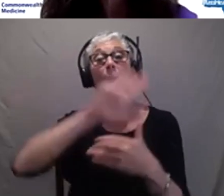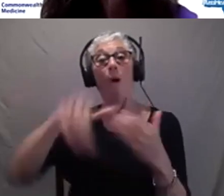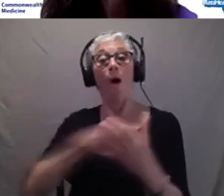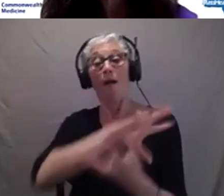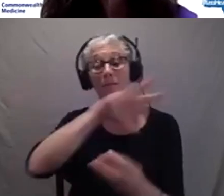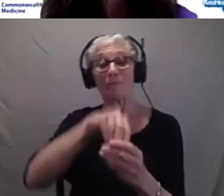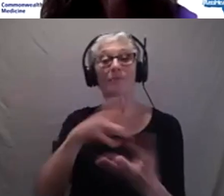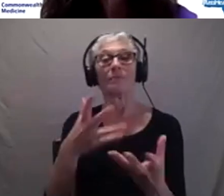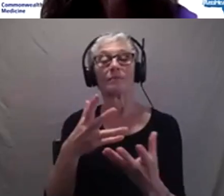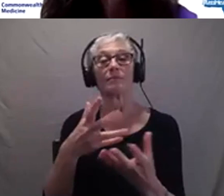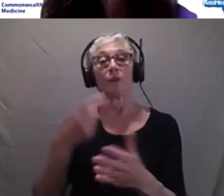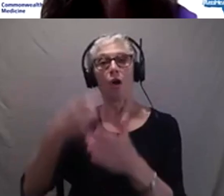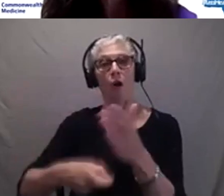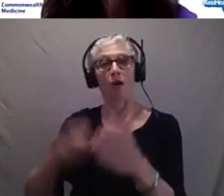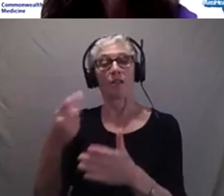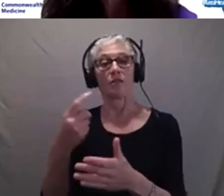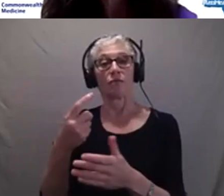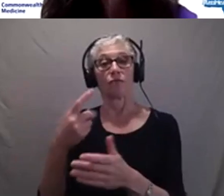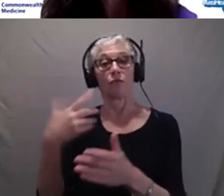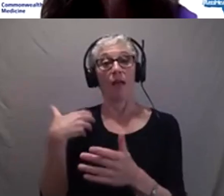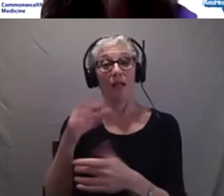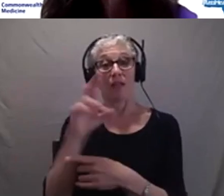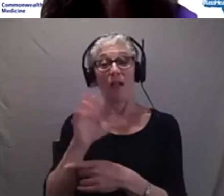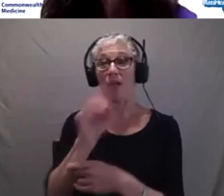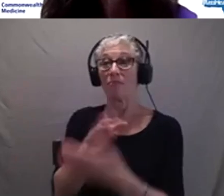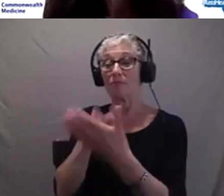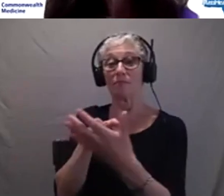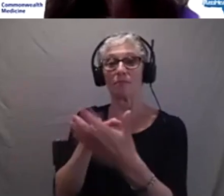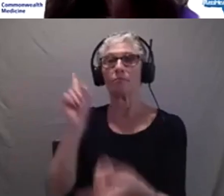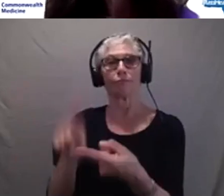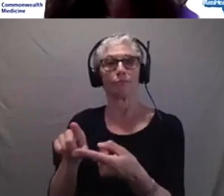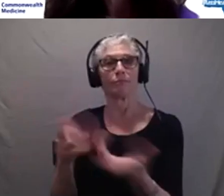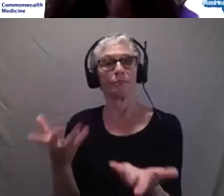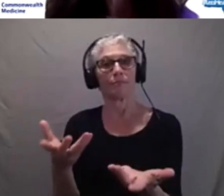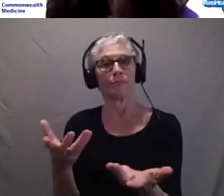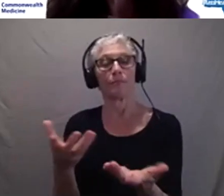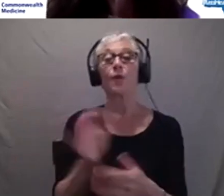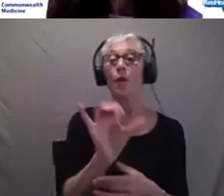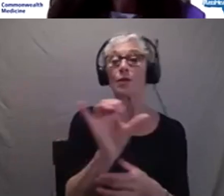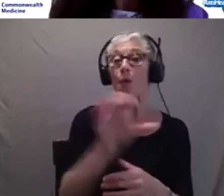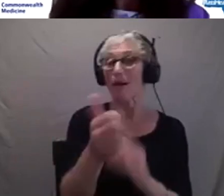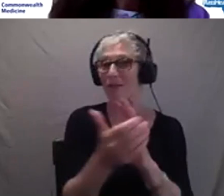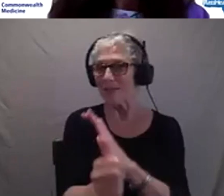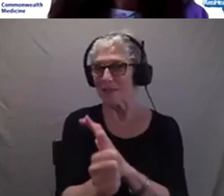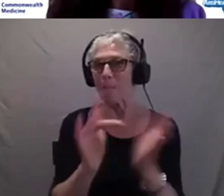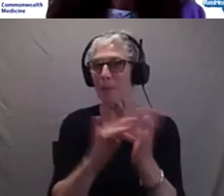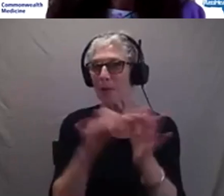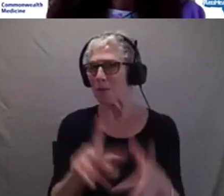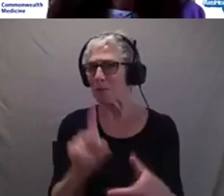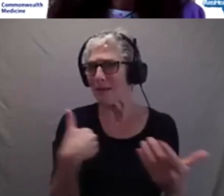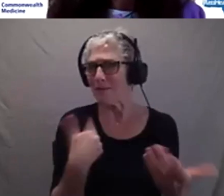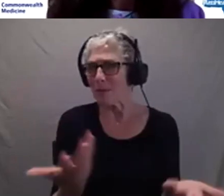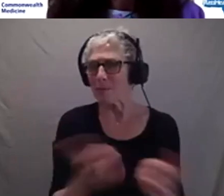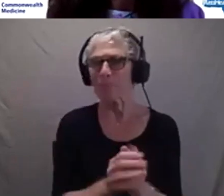reduce the cost of healthcare and the risk of litigation. There's another skill that the medical interpreter must possess. In